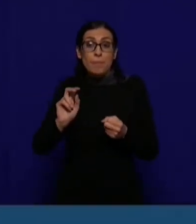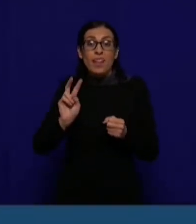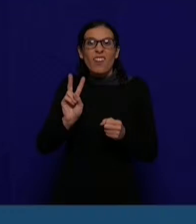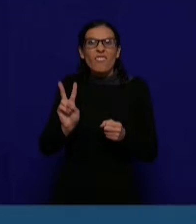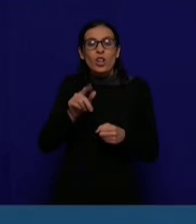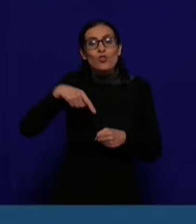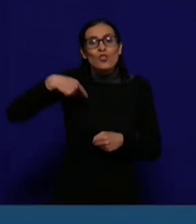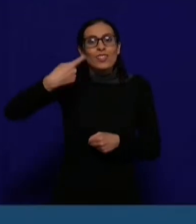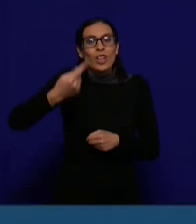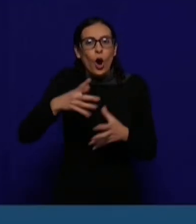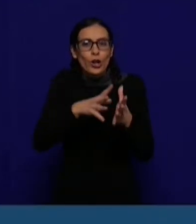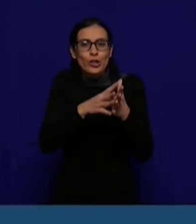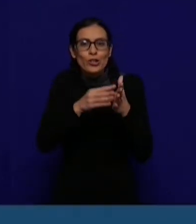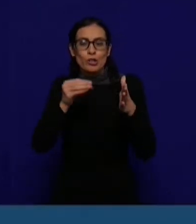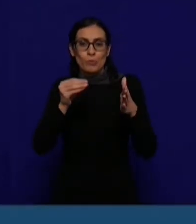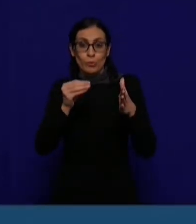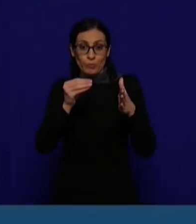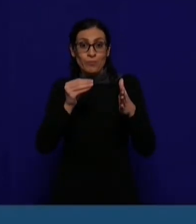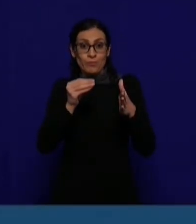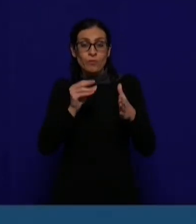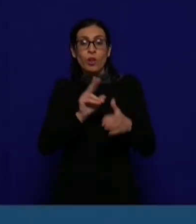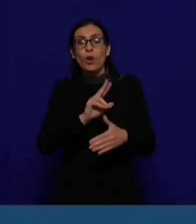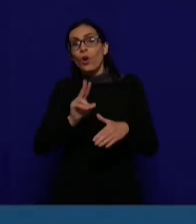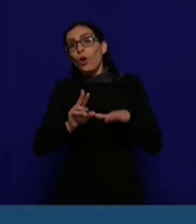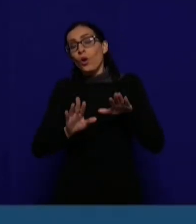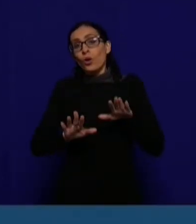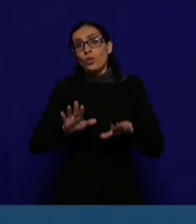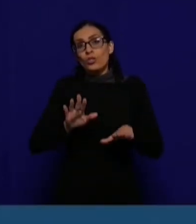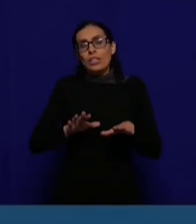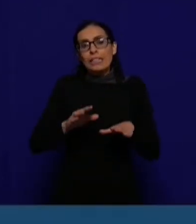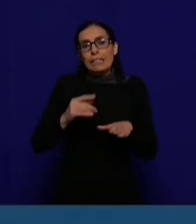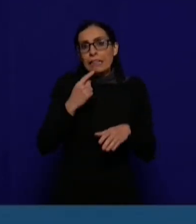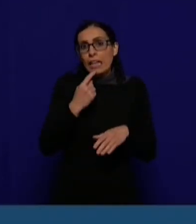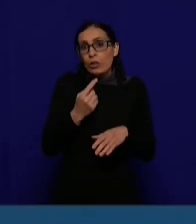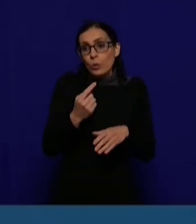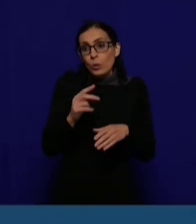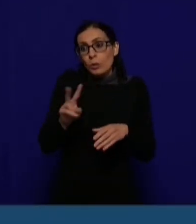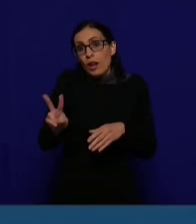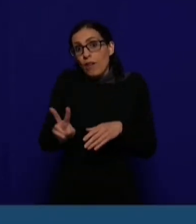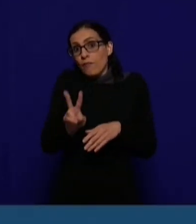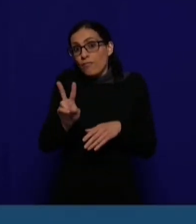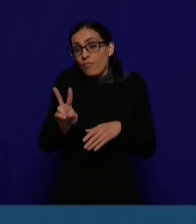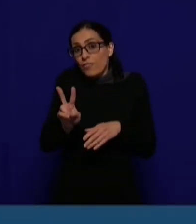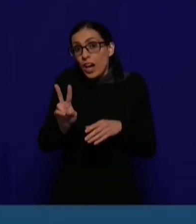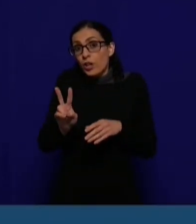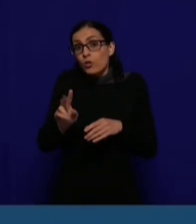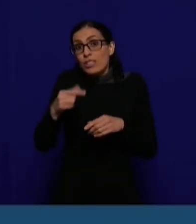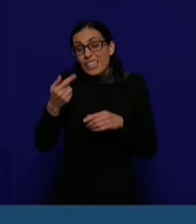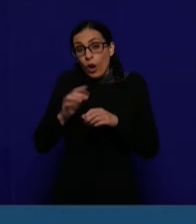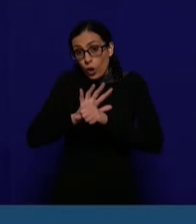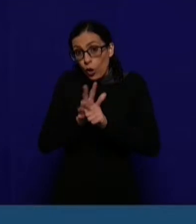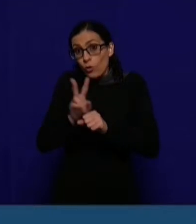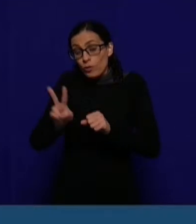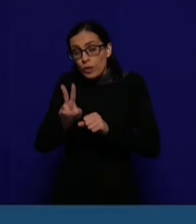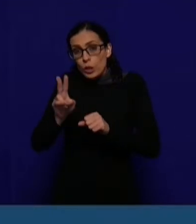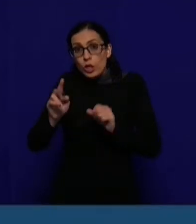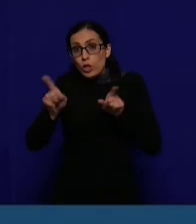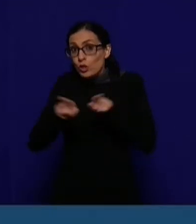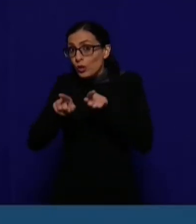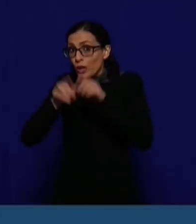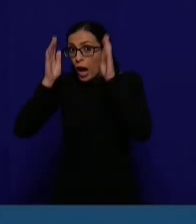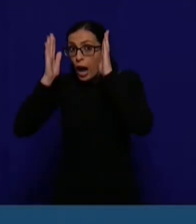u biċċiet mill-varjanti jkunu varjanti li jkunu dak li ngħidulhom variants of concern, jiġifieri dawn aħna jkunu qegħdin